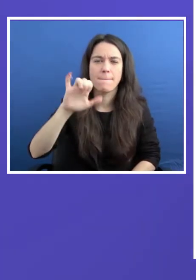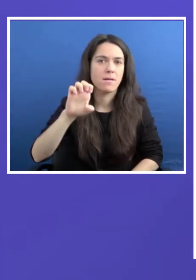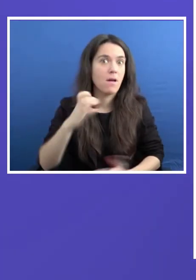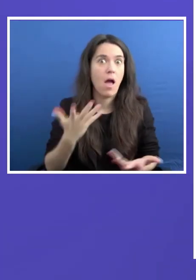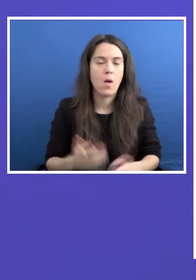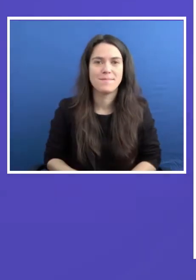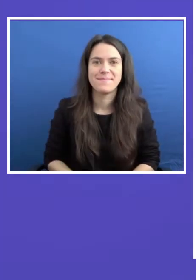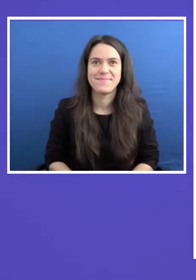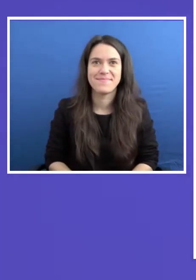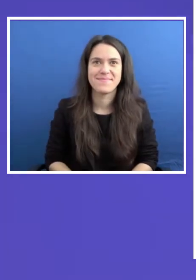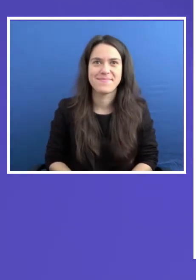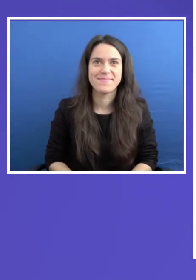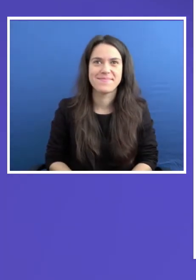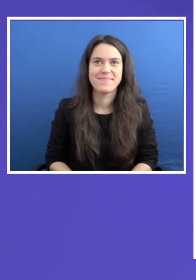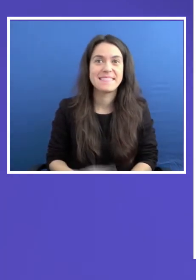We cannot hear you.